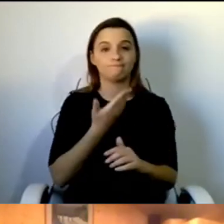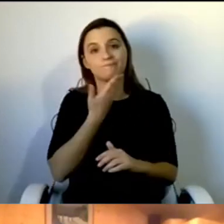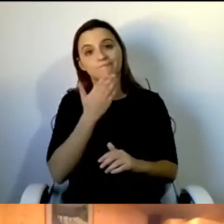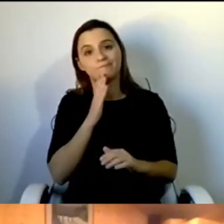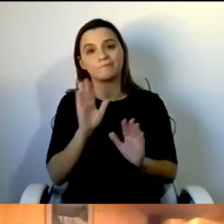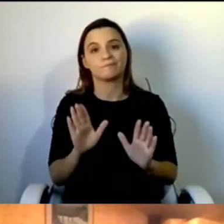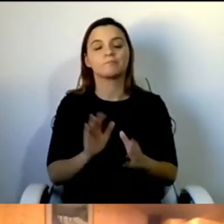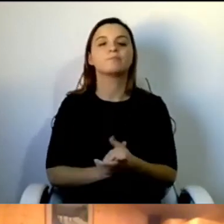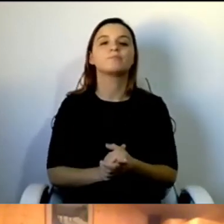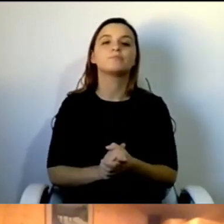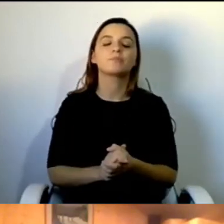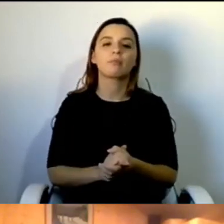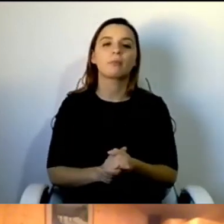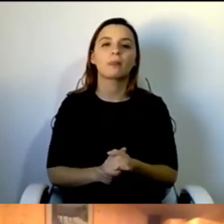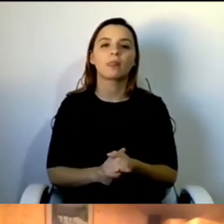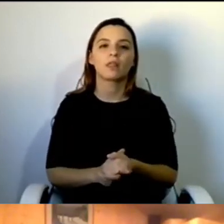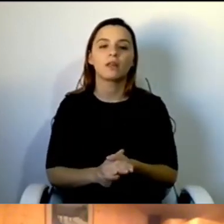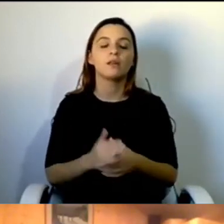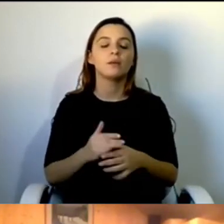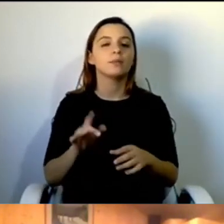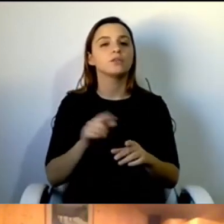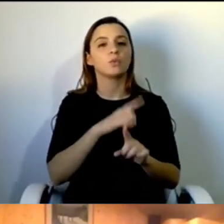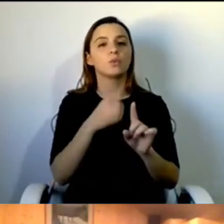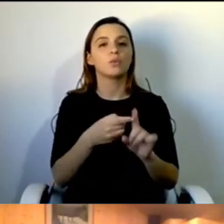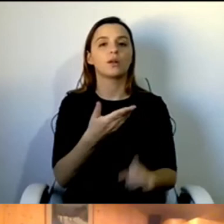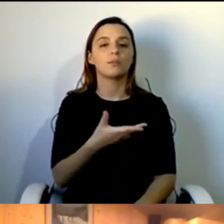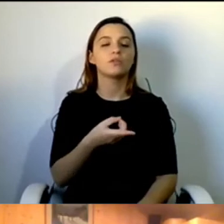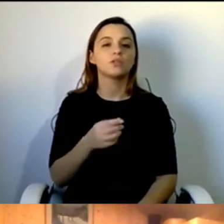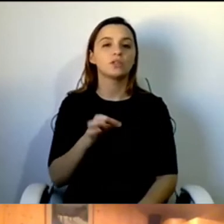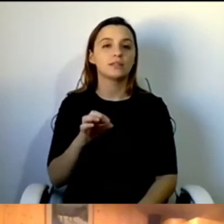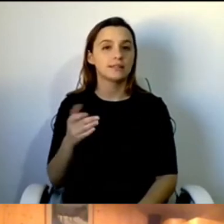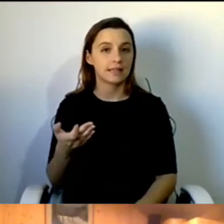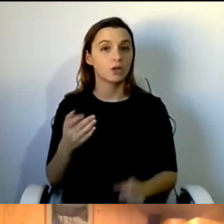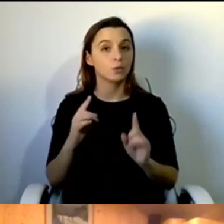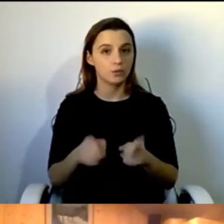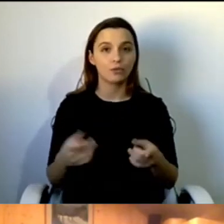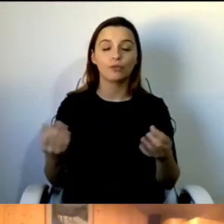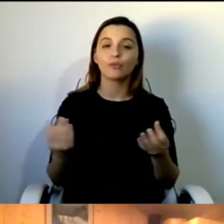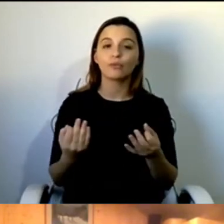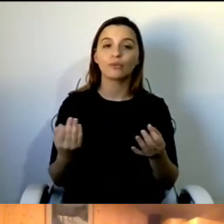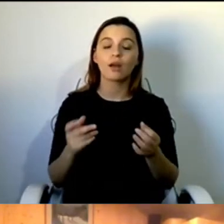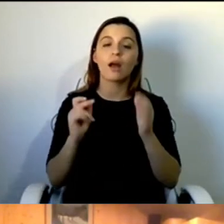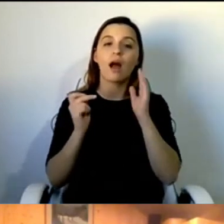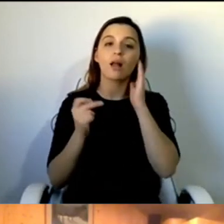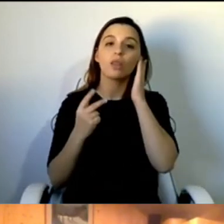1987, the pilot project started 87, and 2 years later, STEEL managed to get